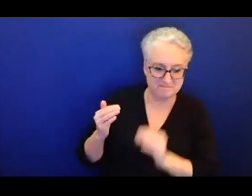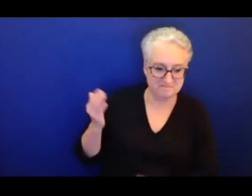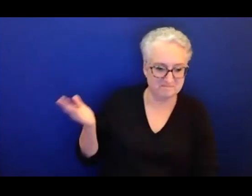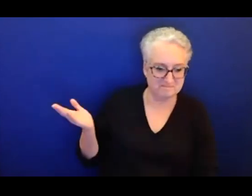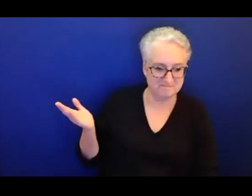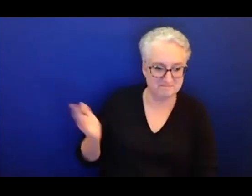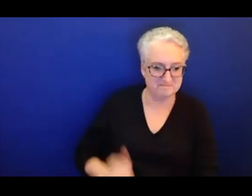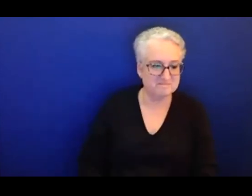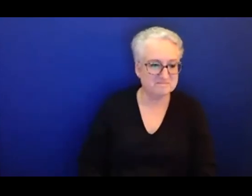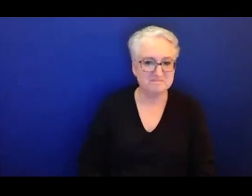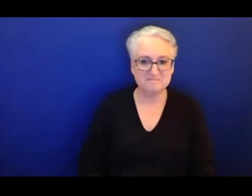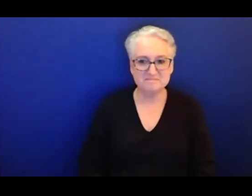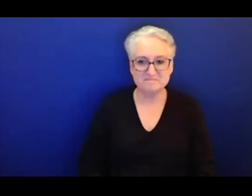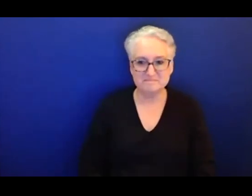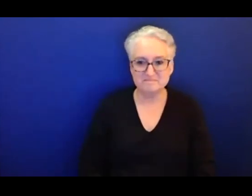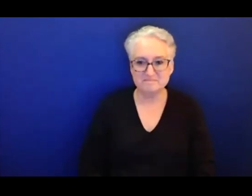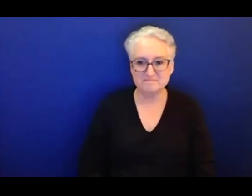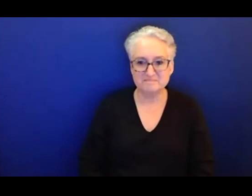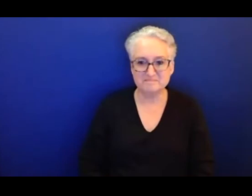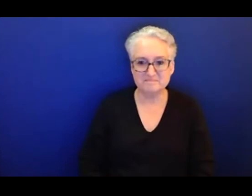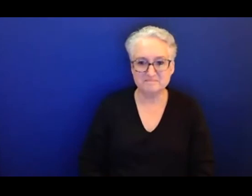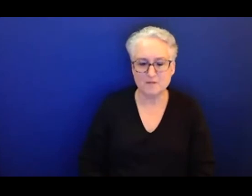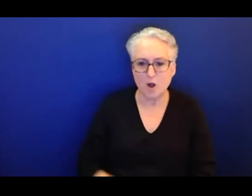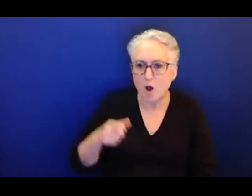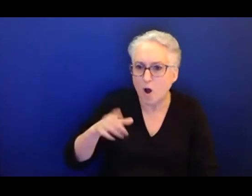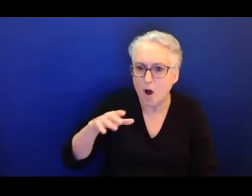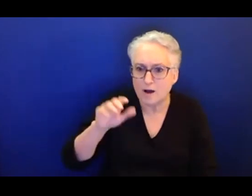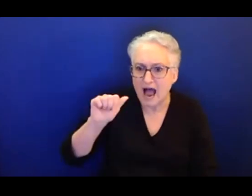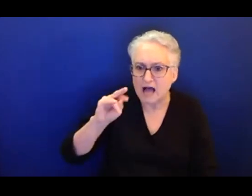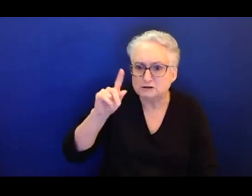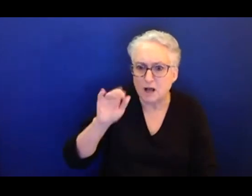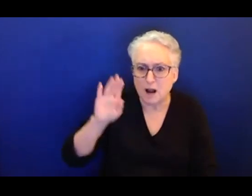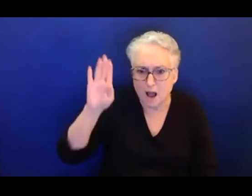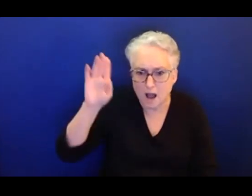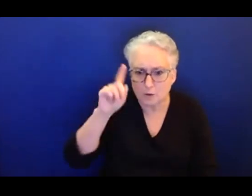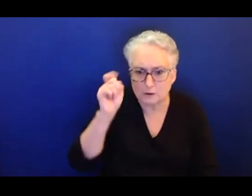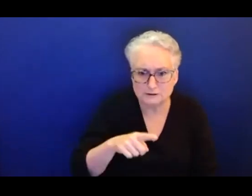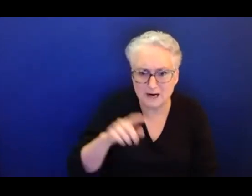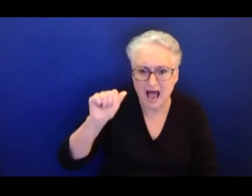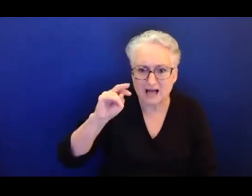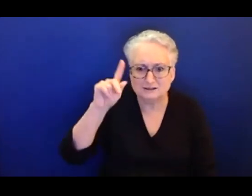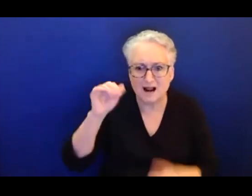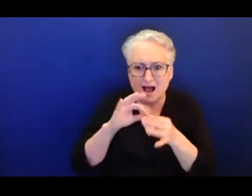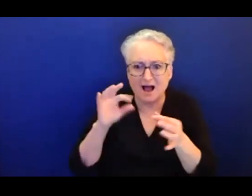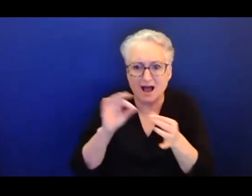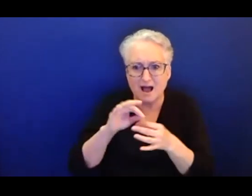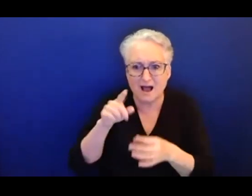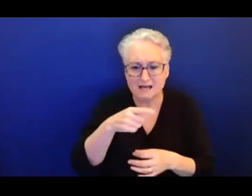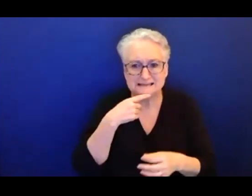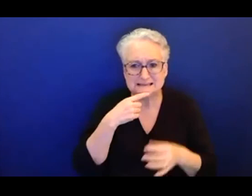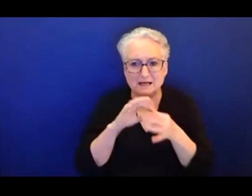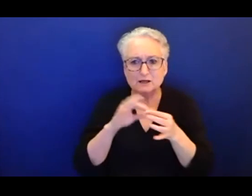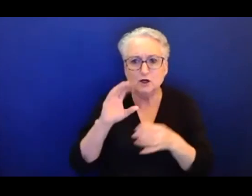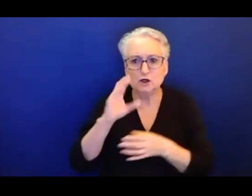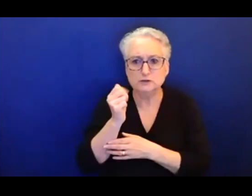Oh, so I see Angela's asking a question. Angela, if you type your neighborhood, I'm happy to share with you some of the playgrounds that might